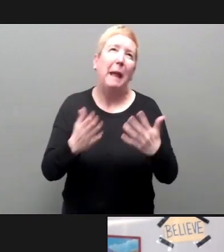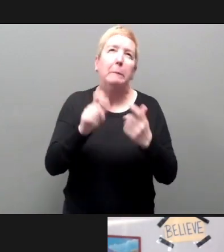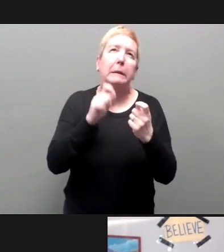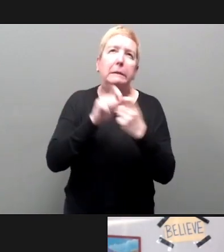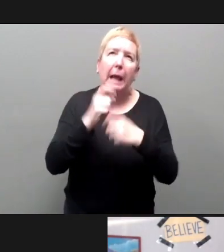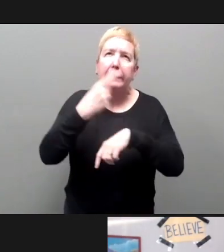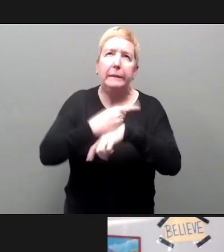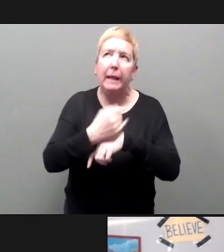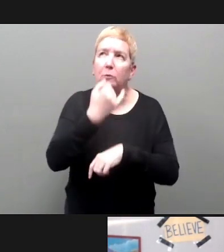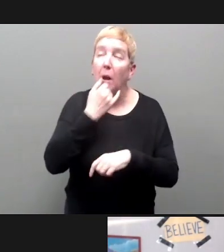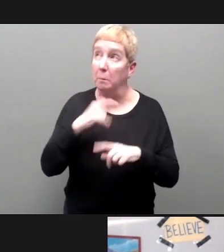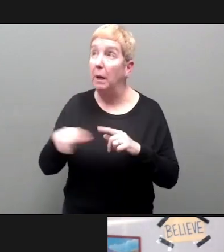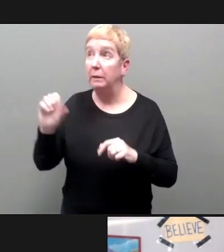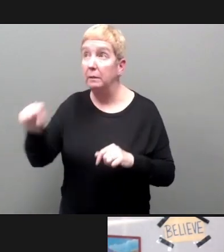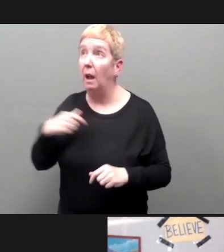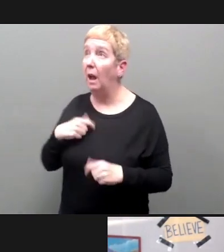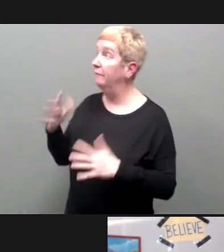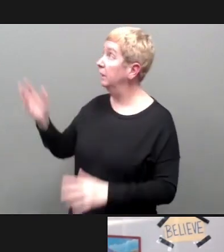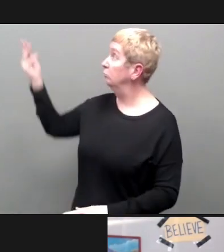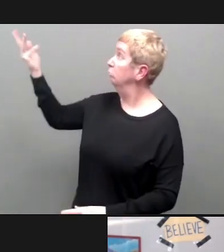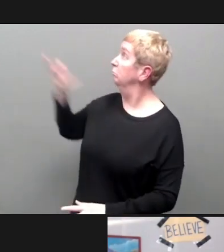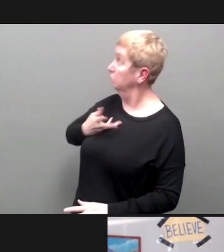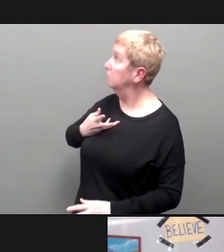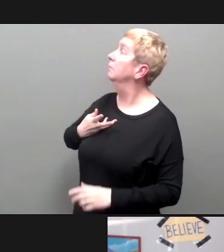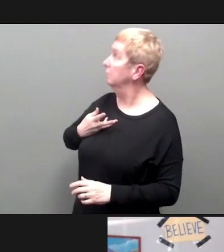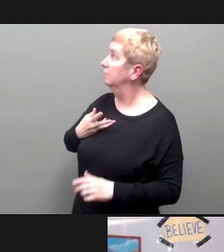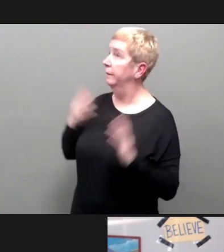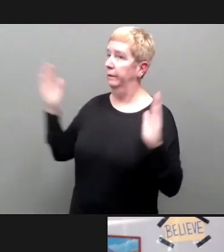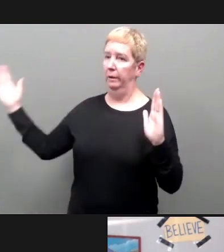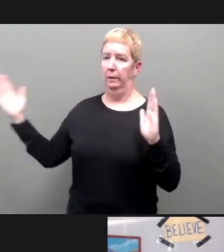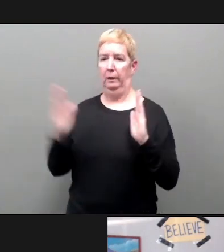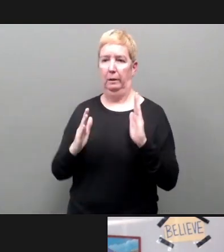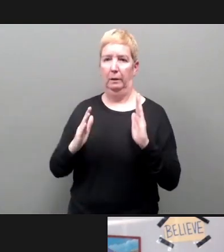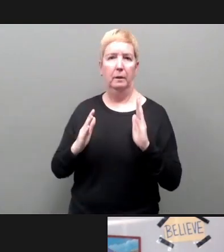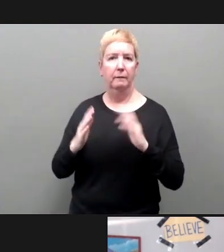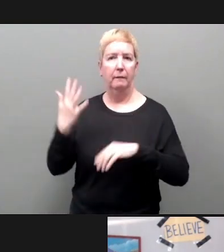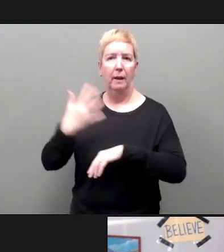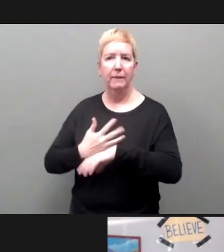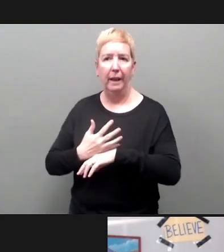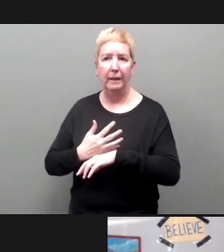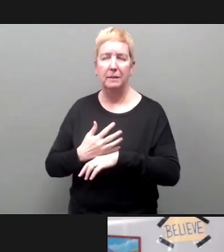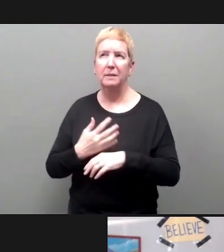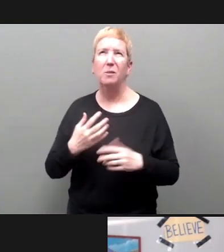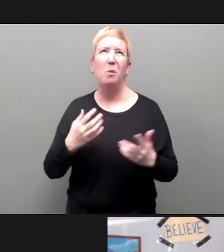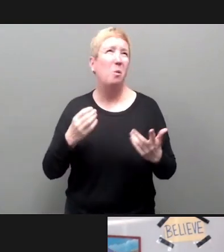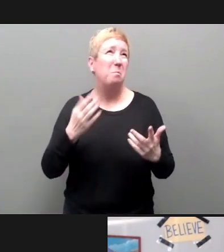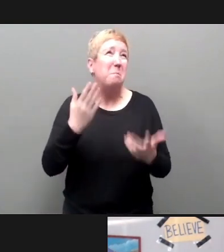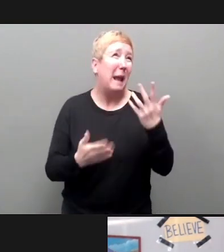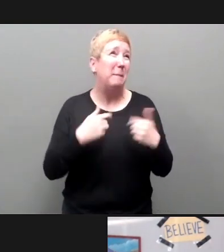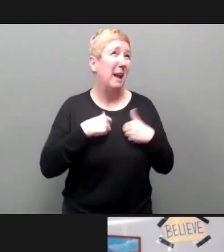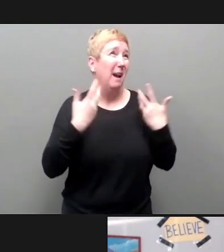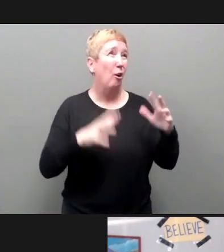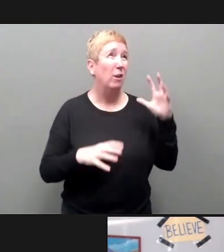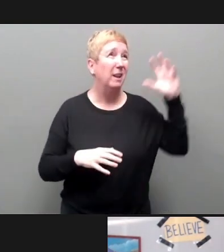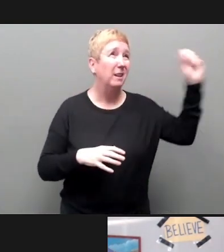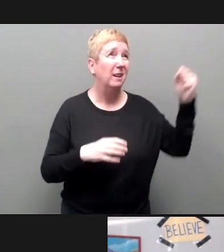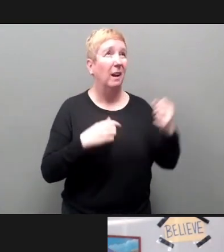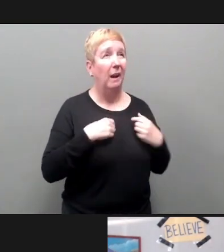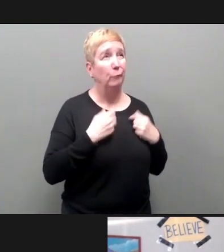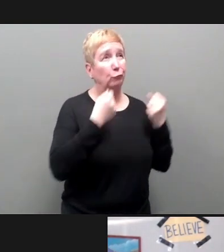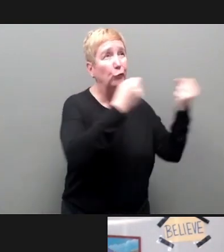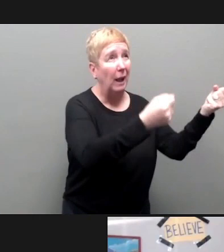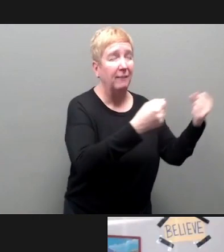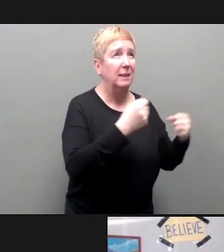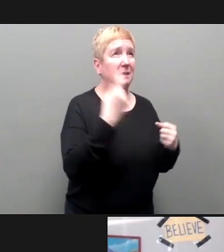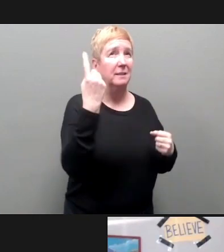maybe I theoretically could have gotten a call while I was on vacation and Laura could have mentioned it to me. But I